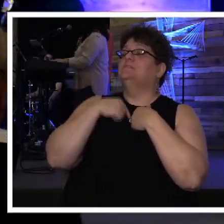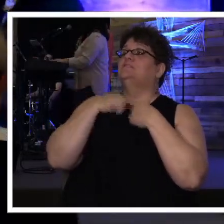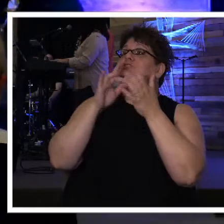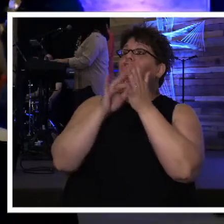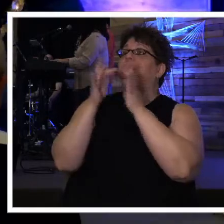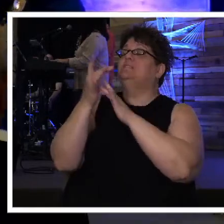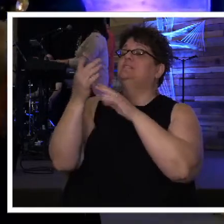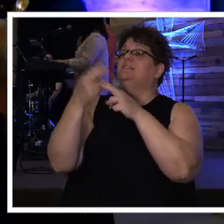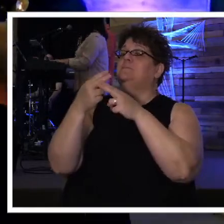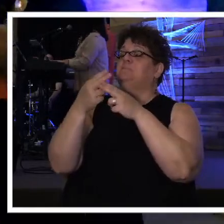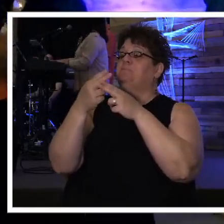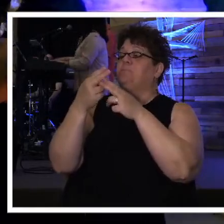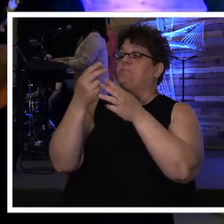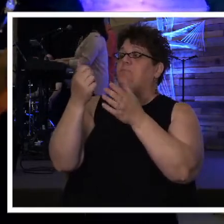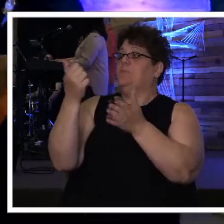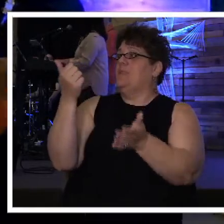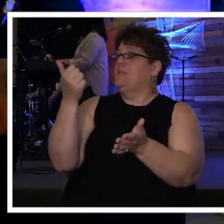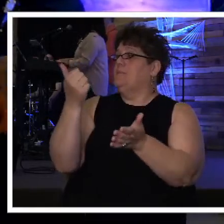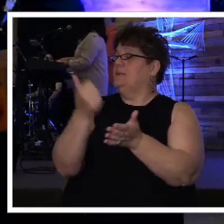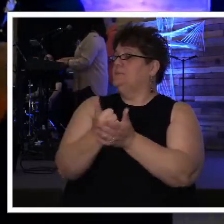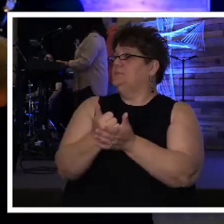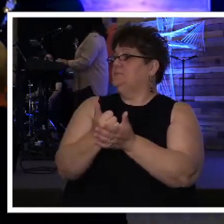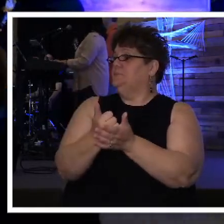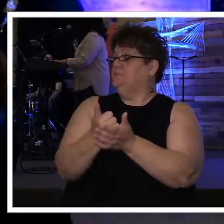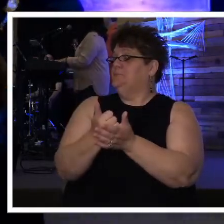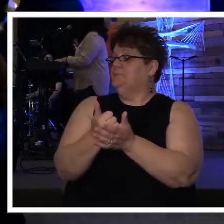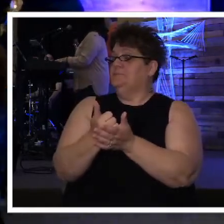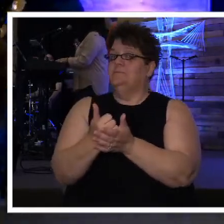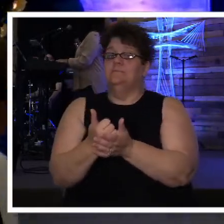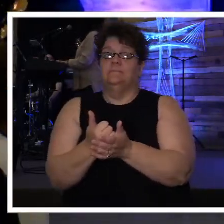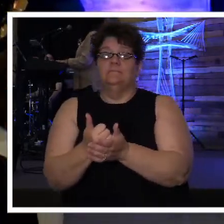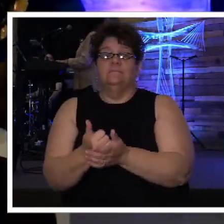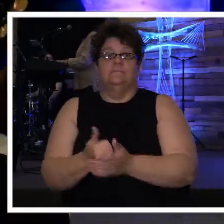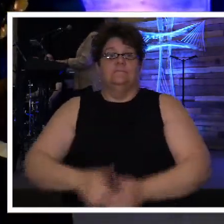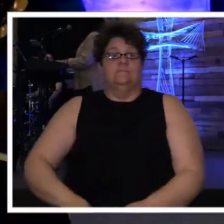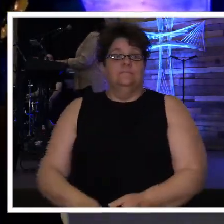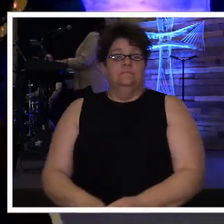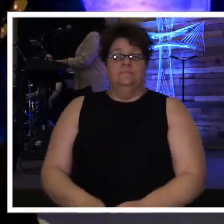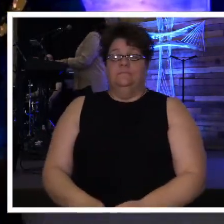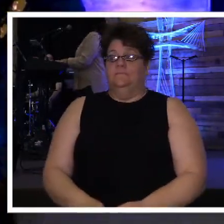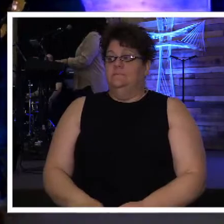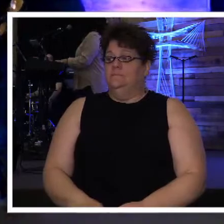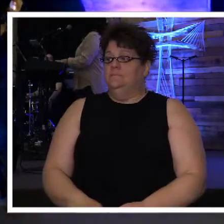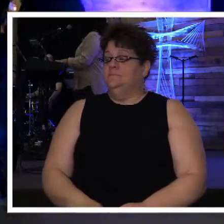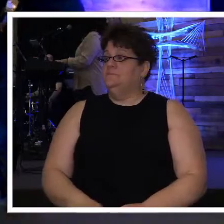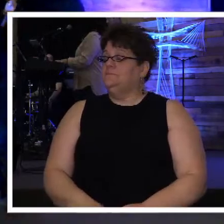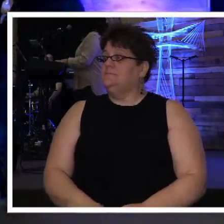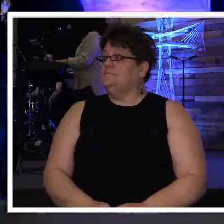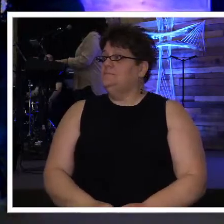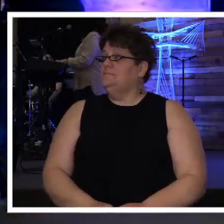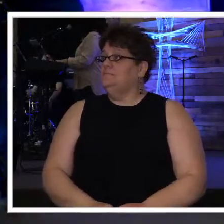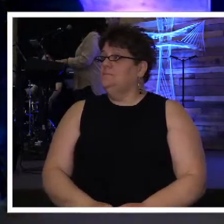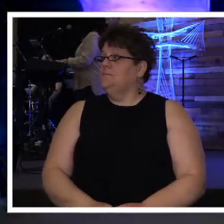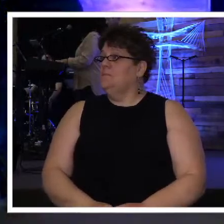name, amen and amen. You may be seated this morning.